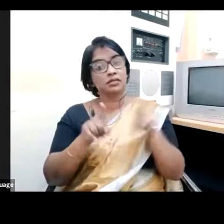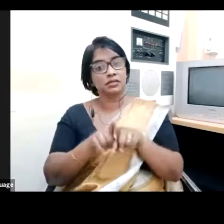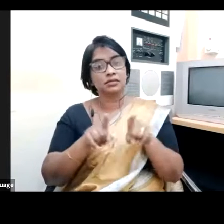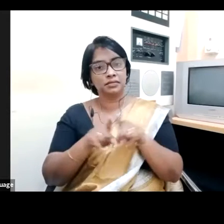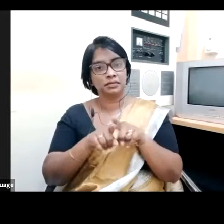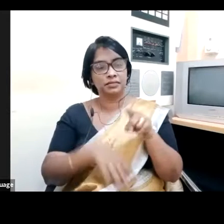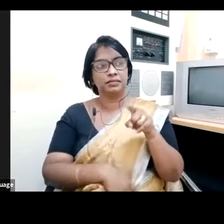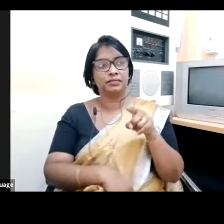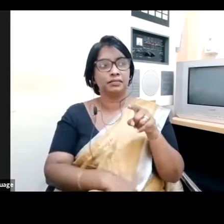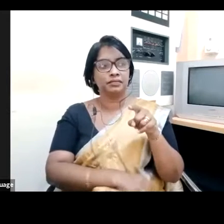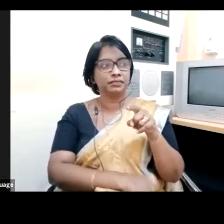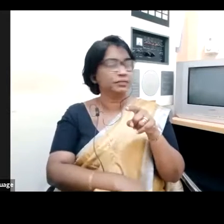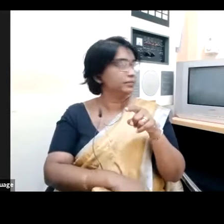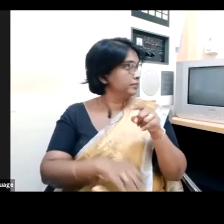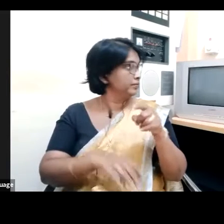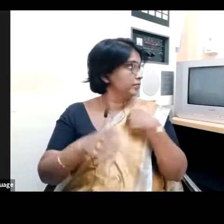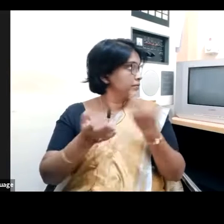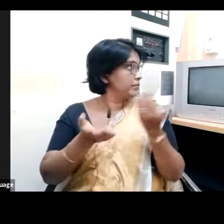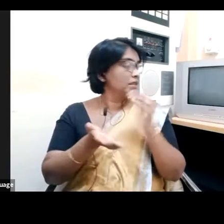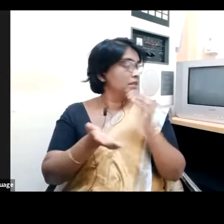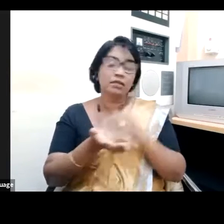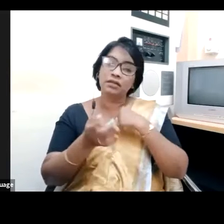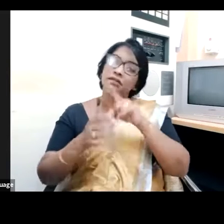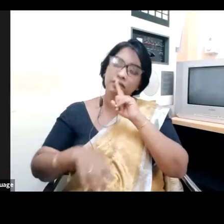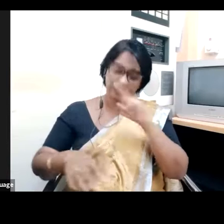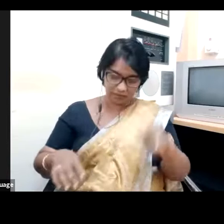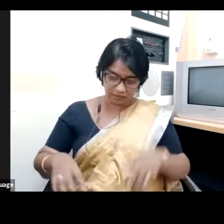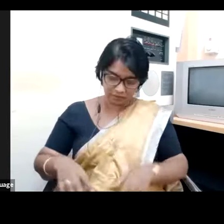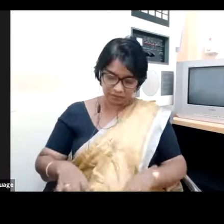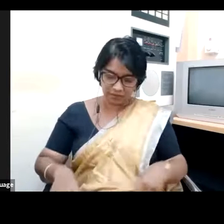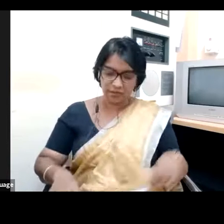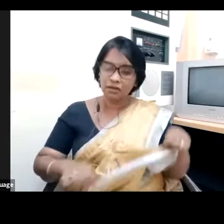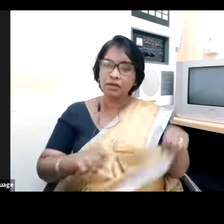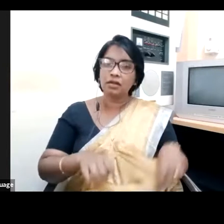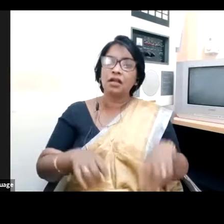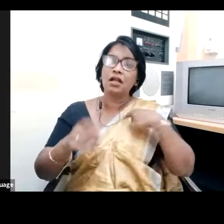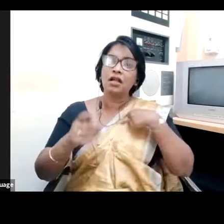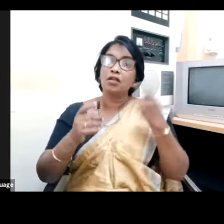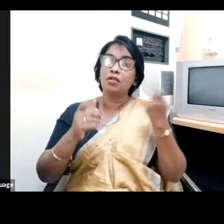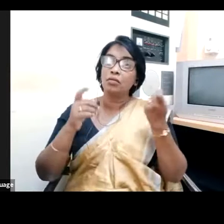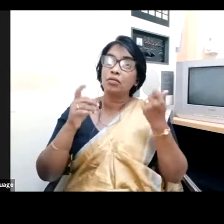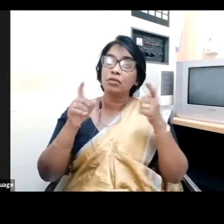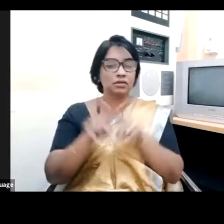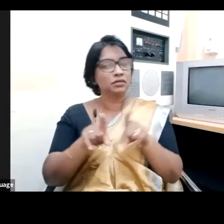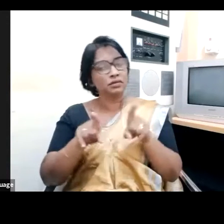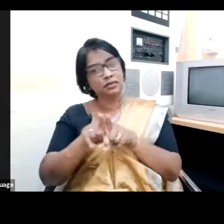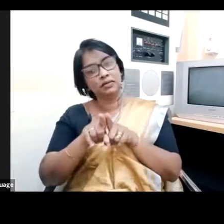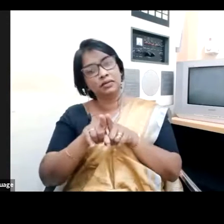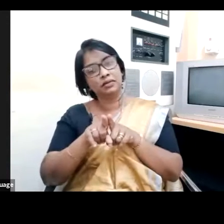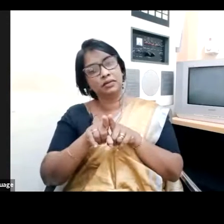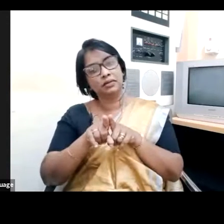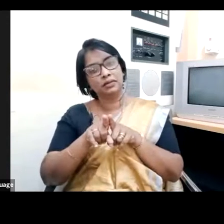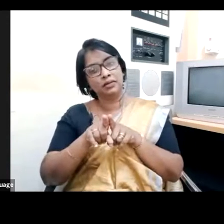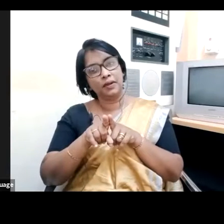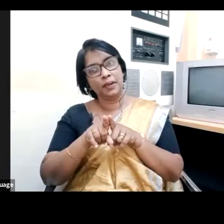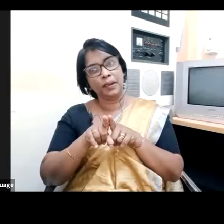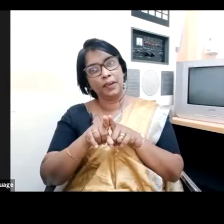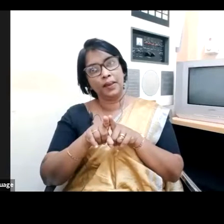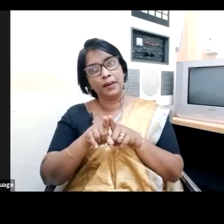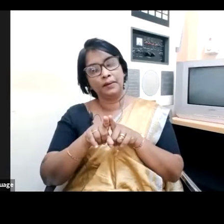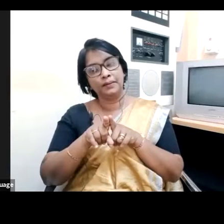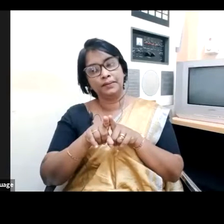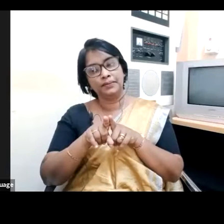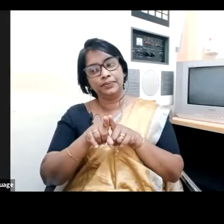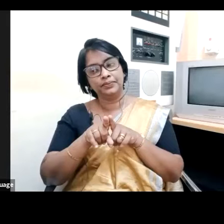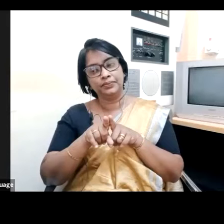fact that economically, the gross value added generated by major woodlots and wood products in